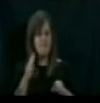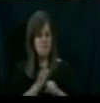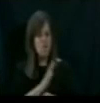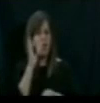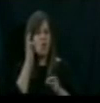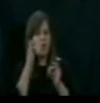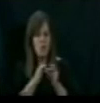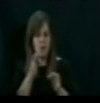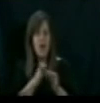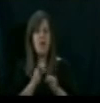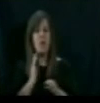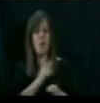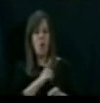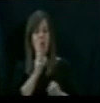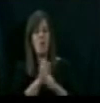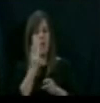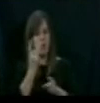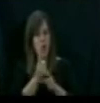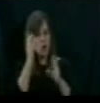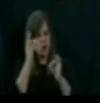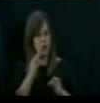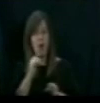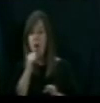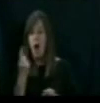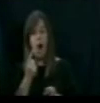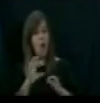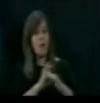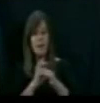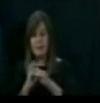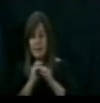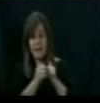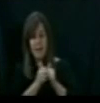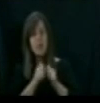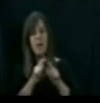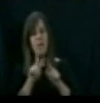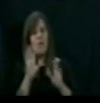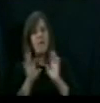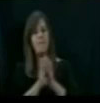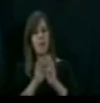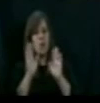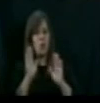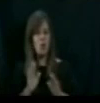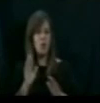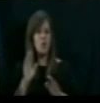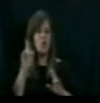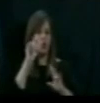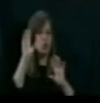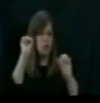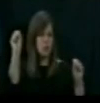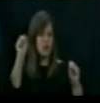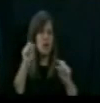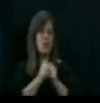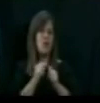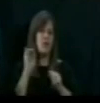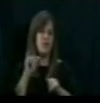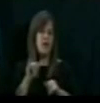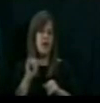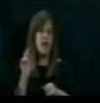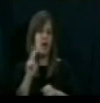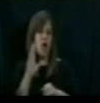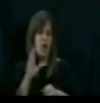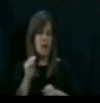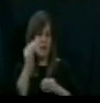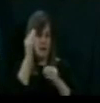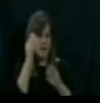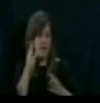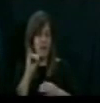board is going to make the right choices, not always unanimously, and pick an incredible permanent superintendent based on the input of Knox County citizens. So for your